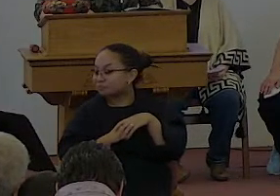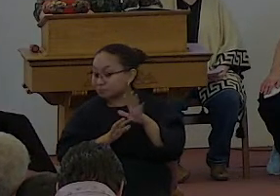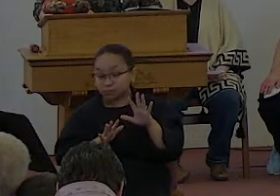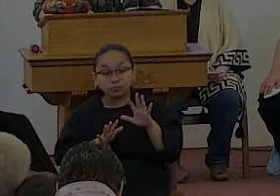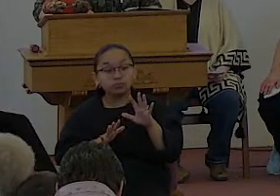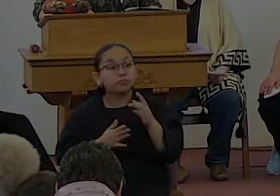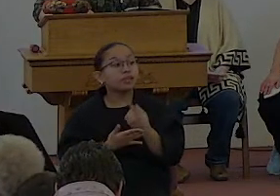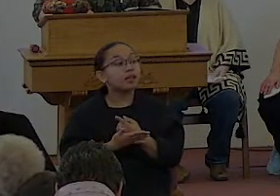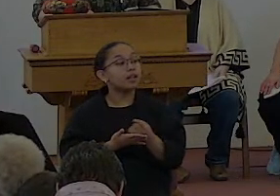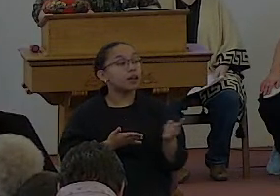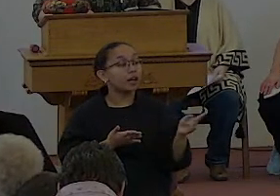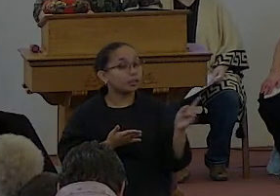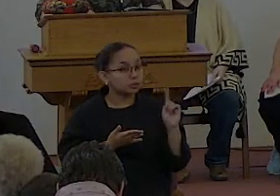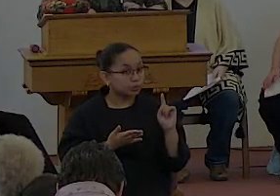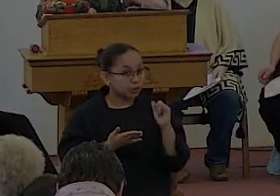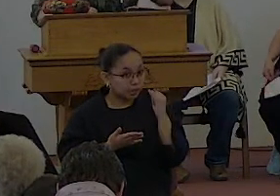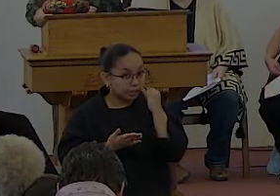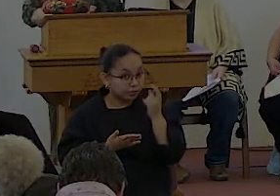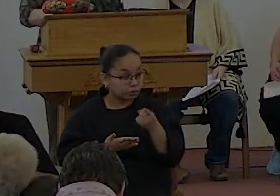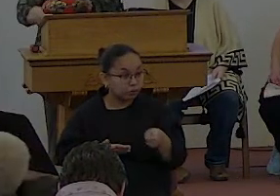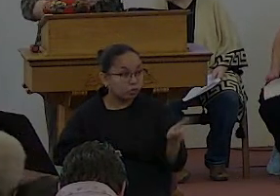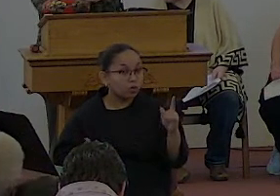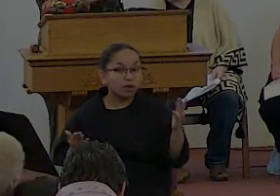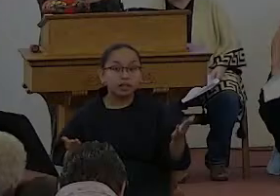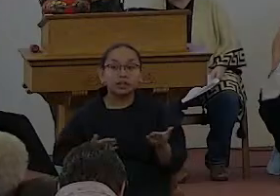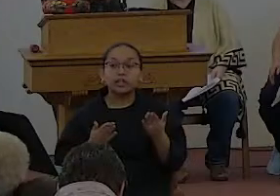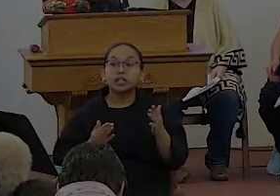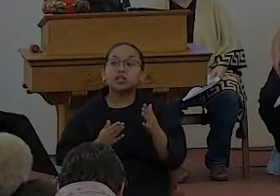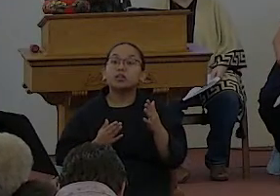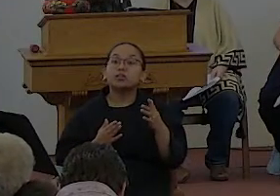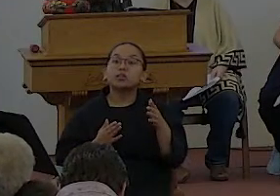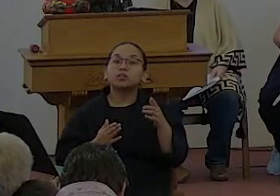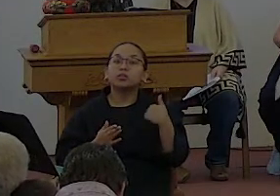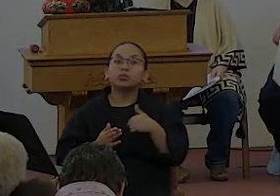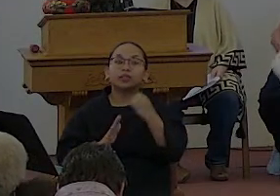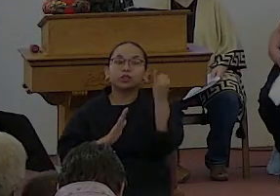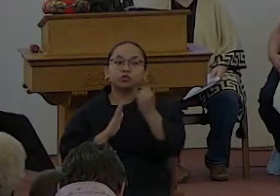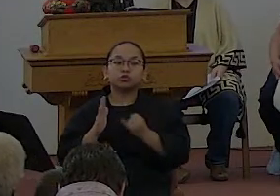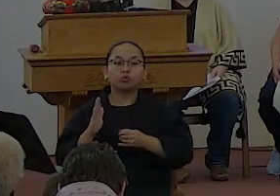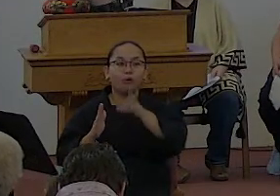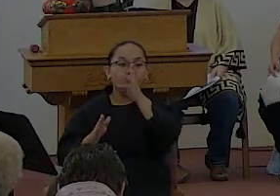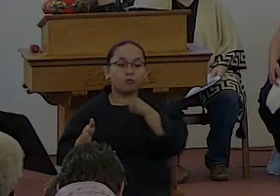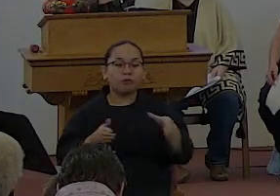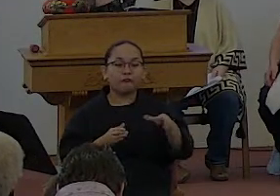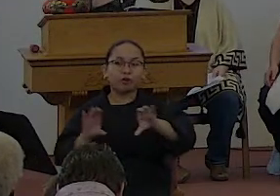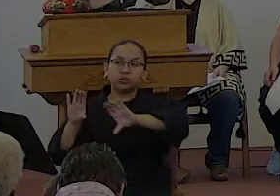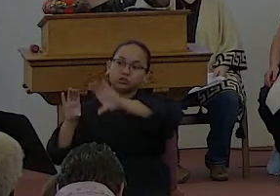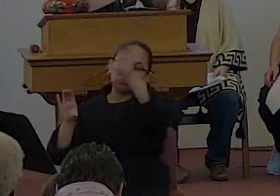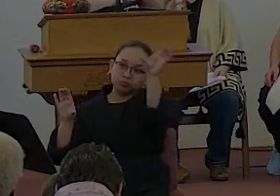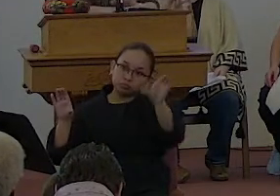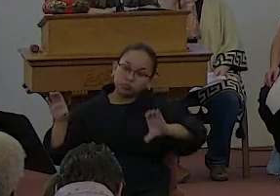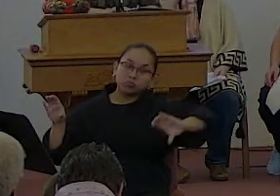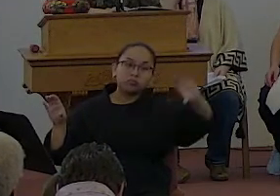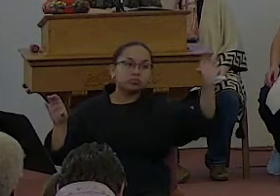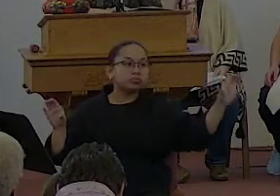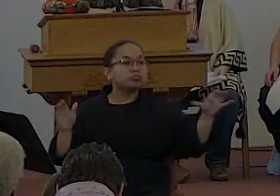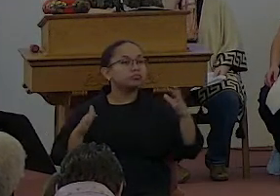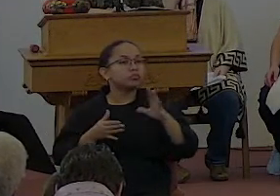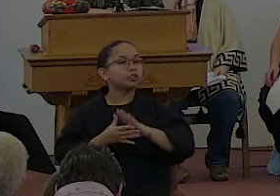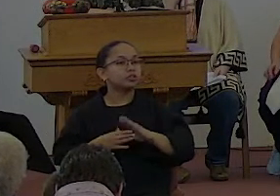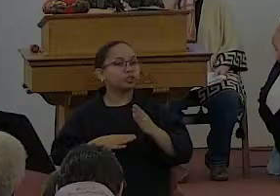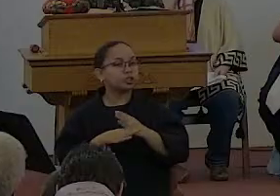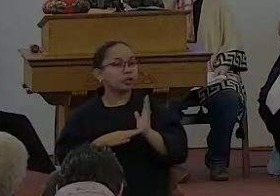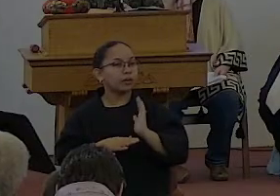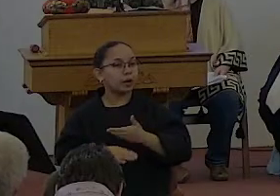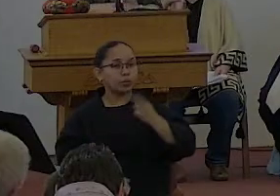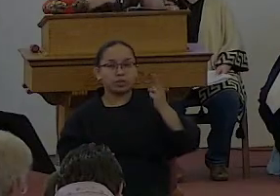last week if you were here, you may have noticed that we had this river that was drawn on a piece of paper, kind of talking about our history as